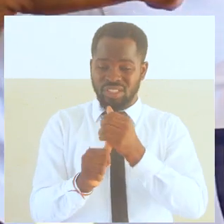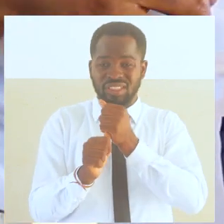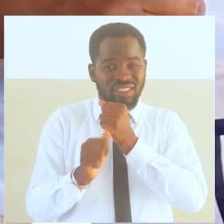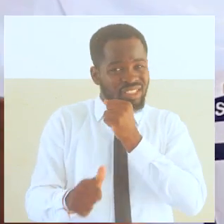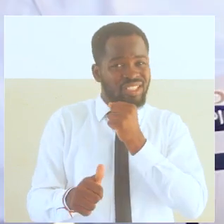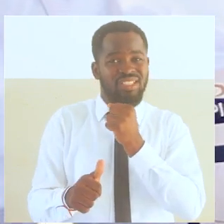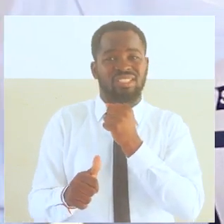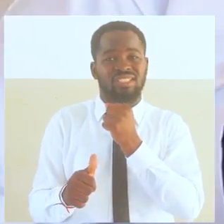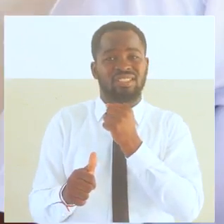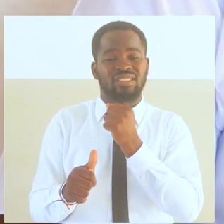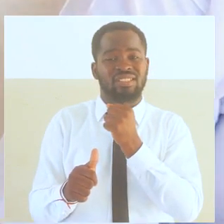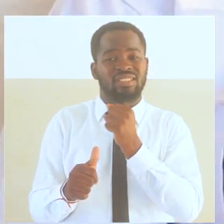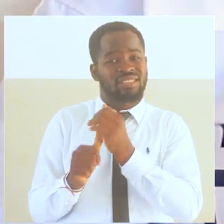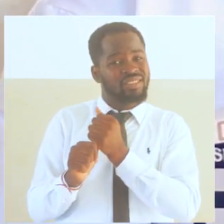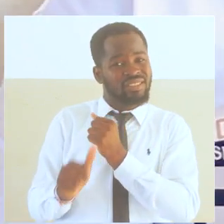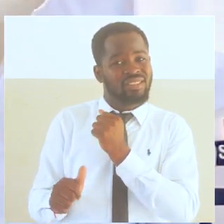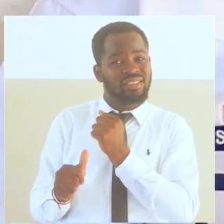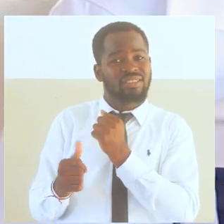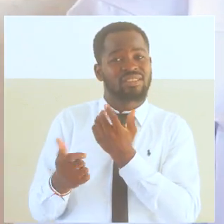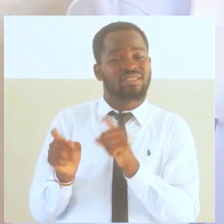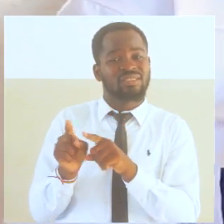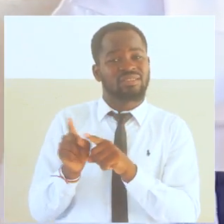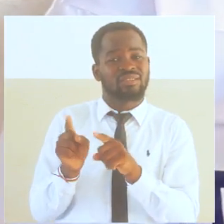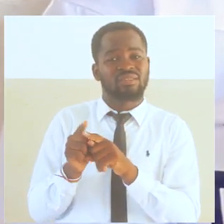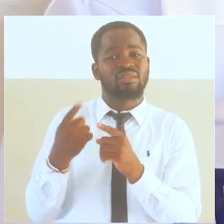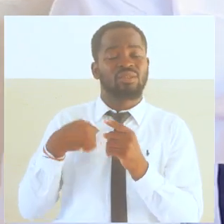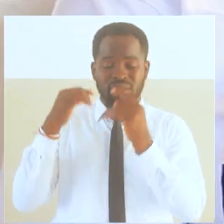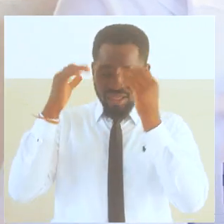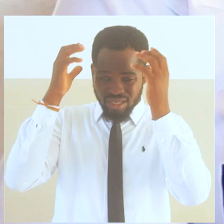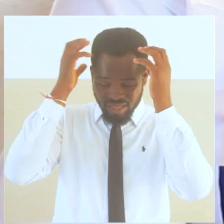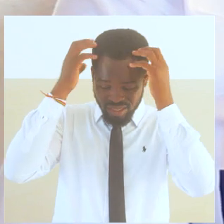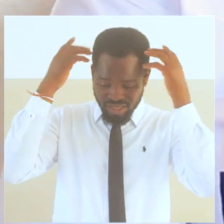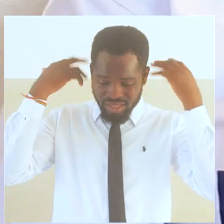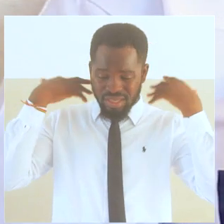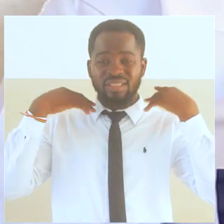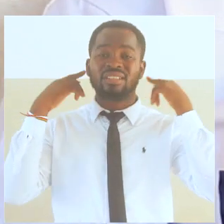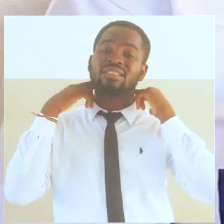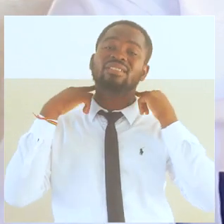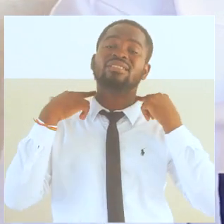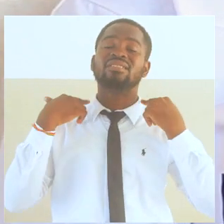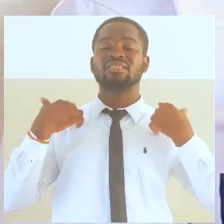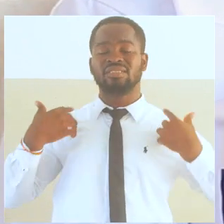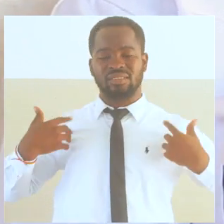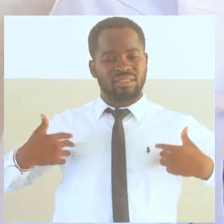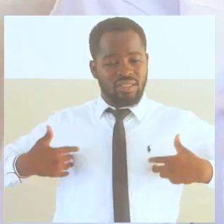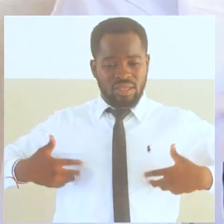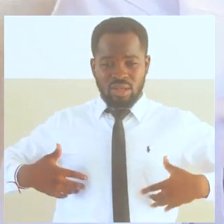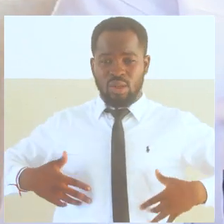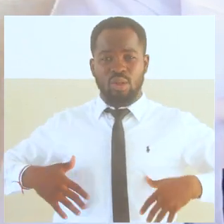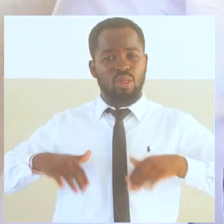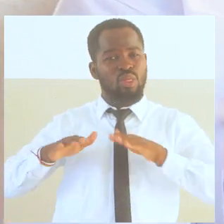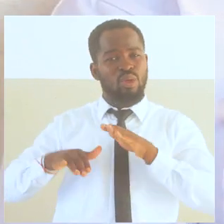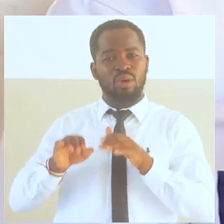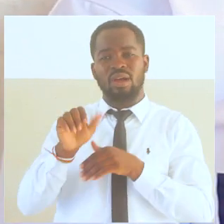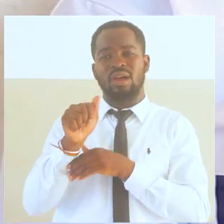through the neck to her lower abdomen. So every part of her body